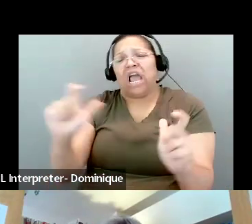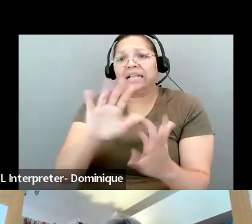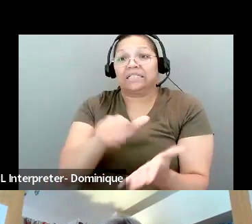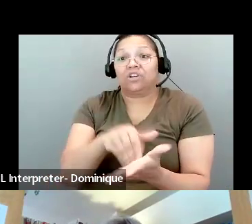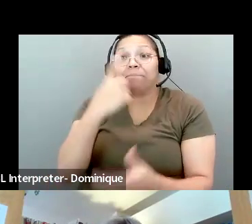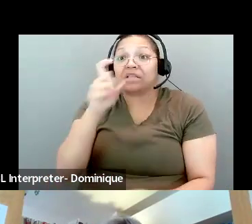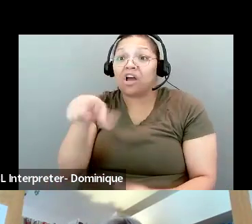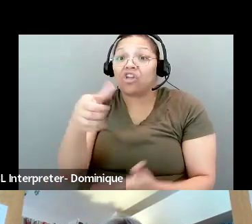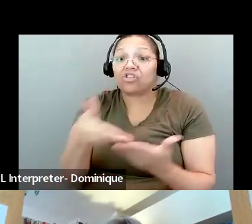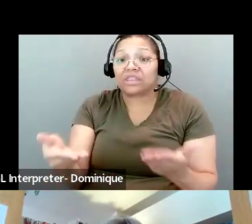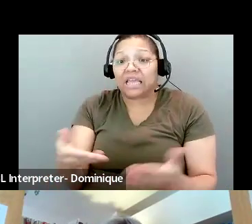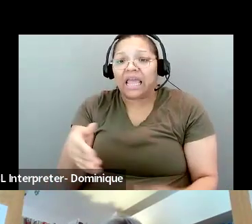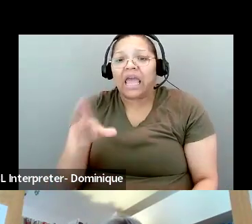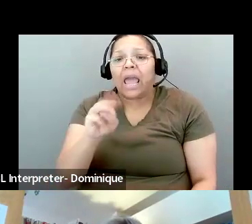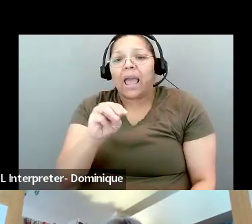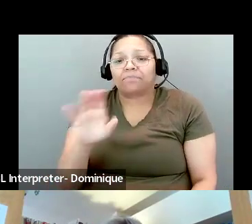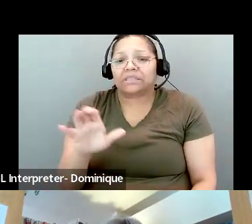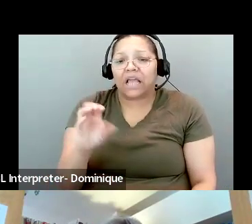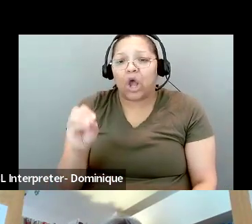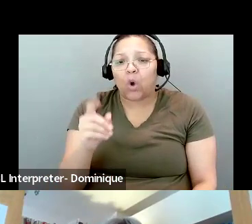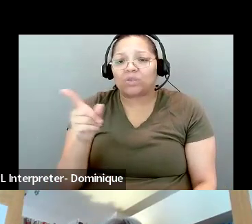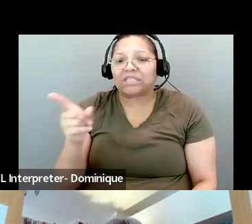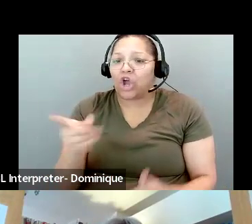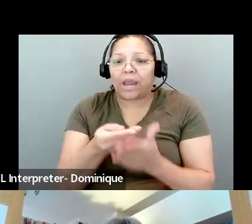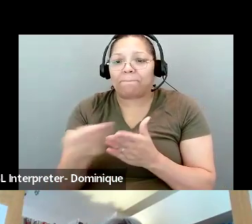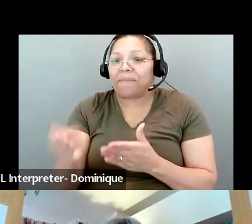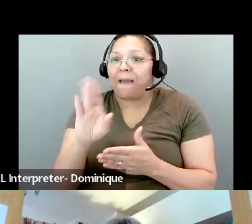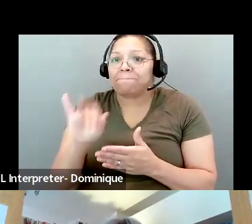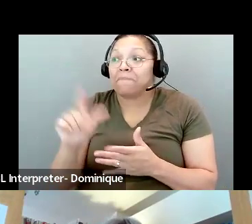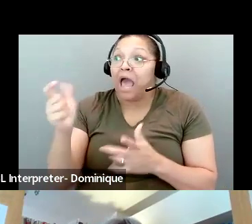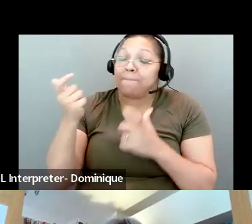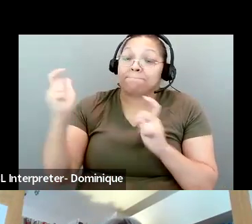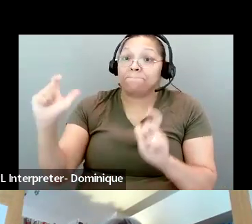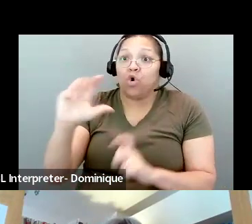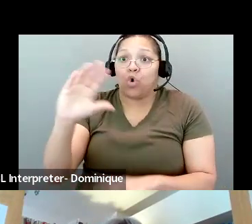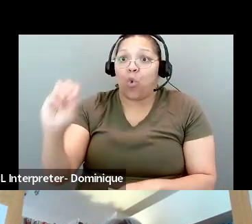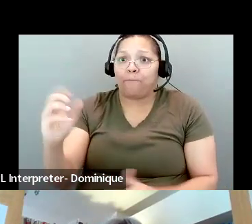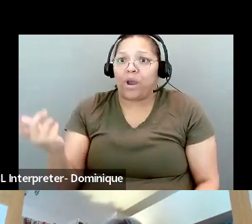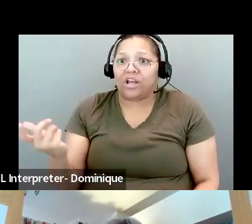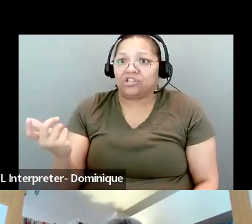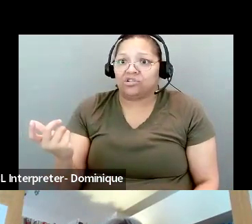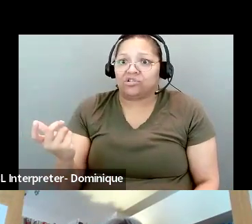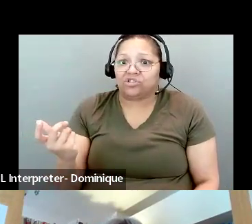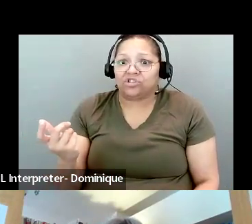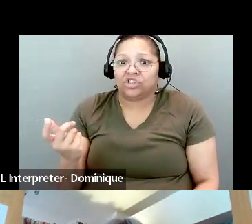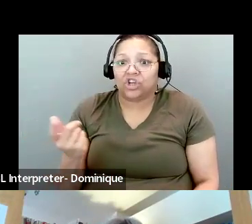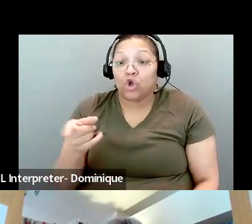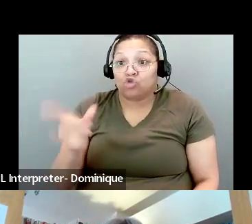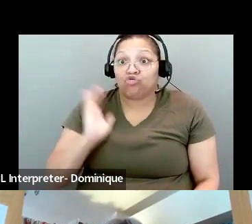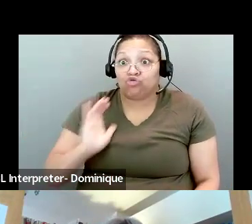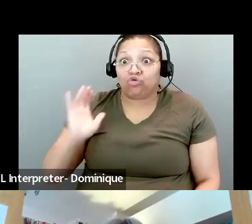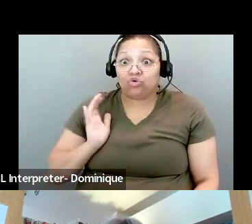happening is MCOs are getting bought out by massive national corporations. So, you used to have,